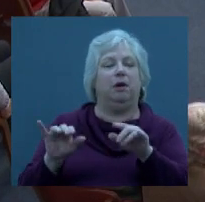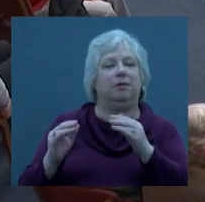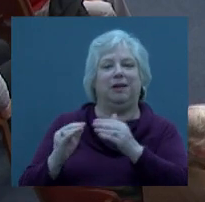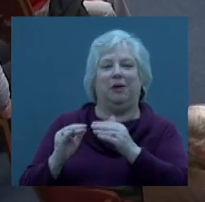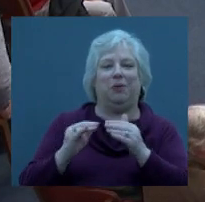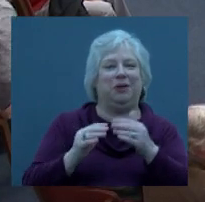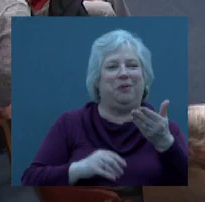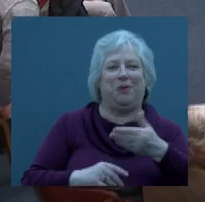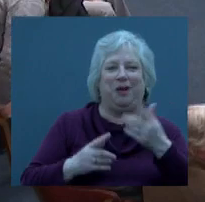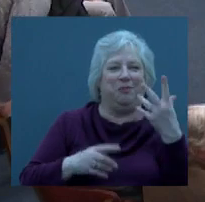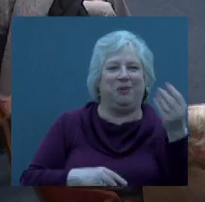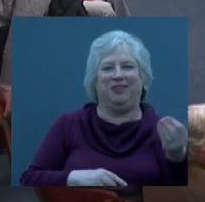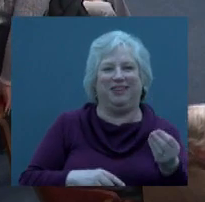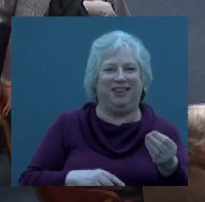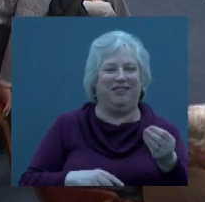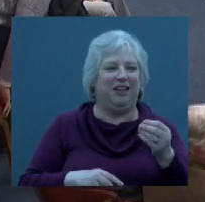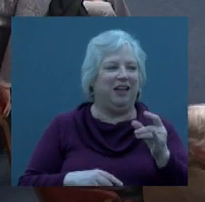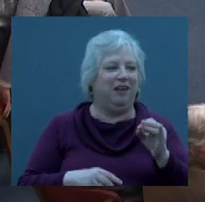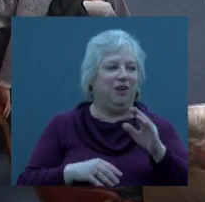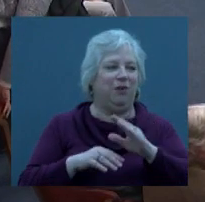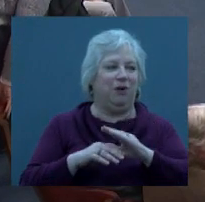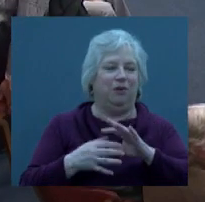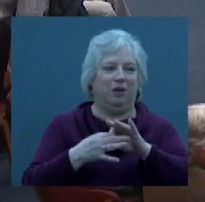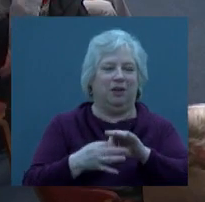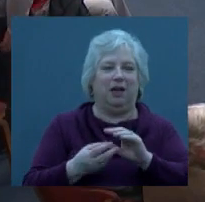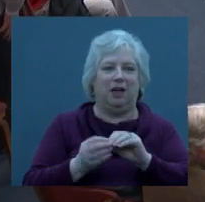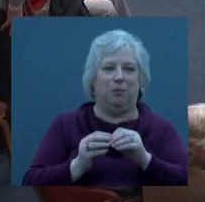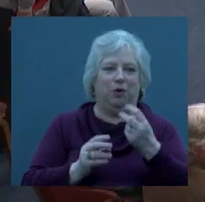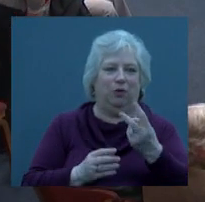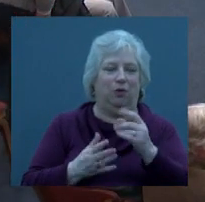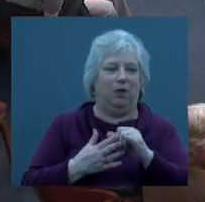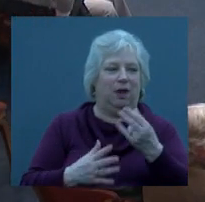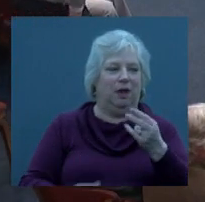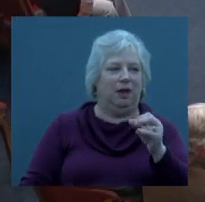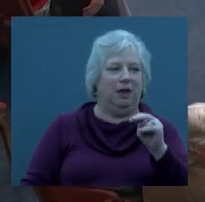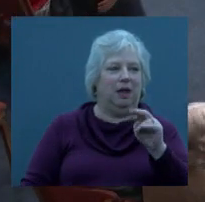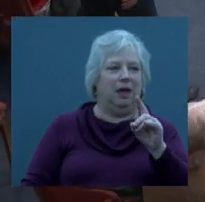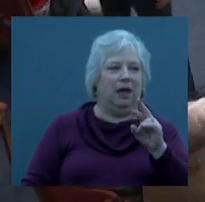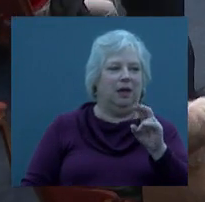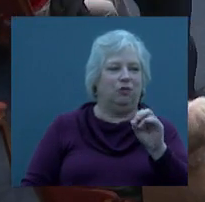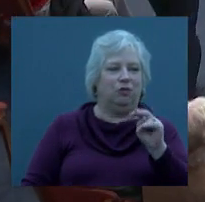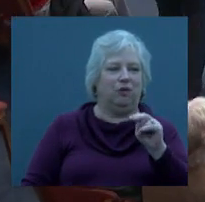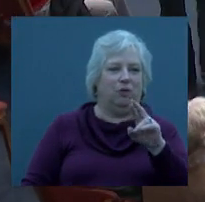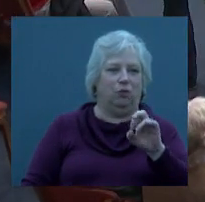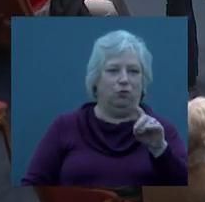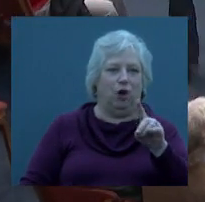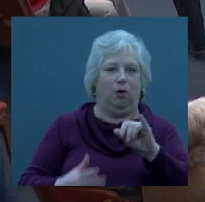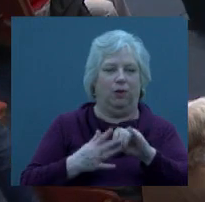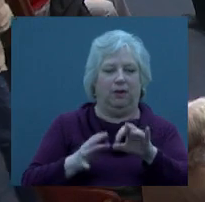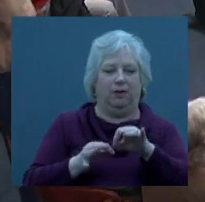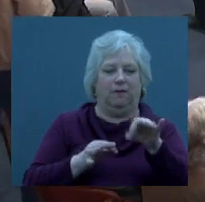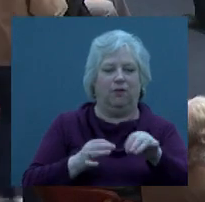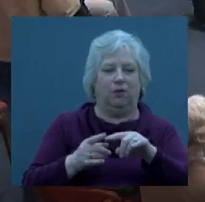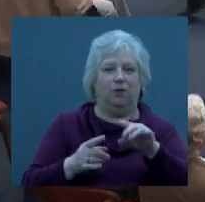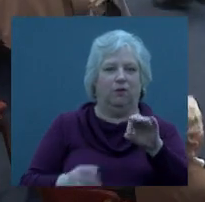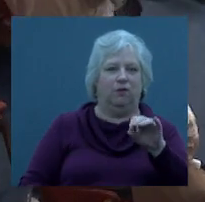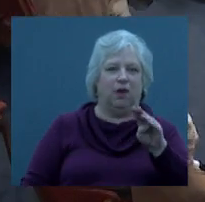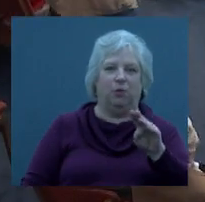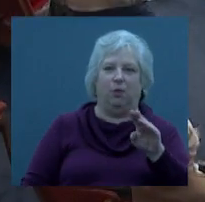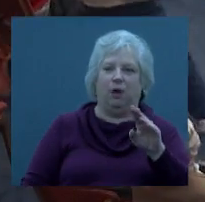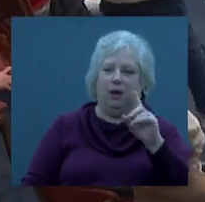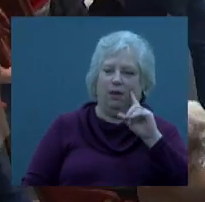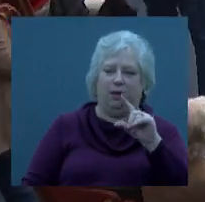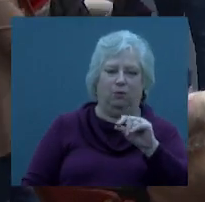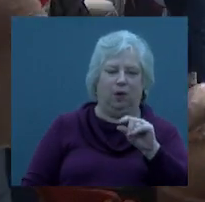equally welcome to go. If you were on item 2, which is the Henderson Road, it's been deferred till February, I guess,